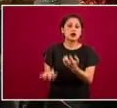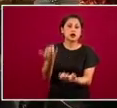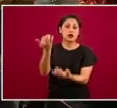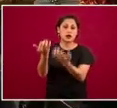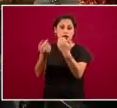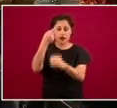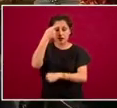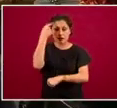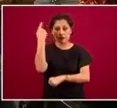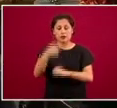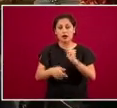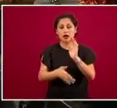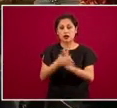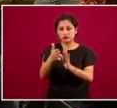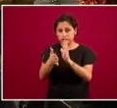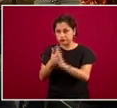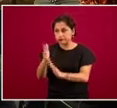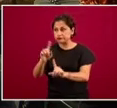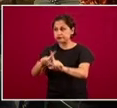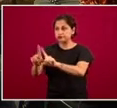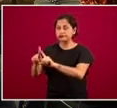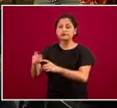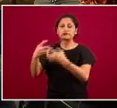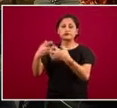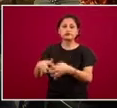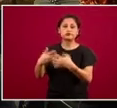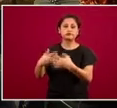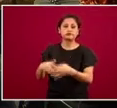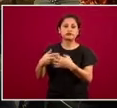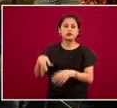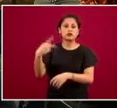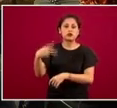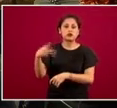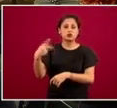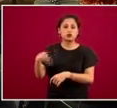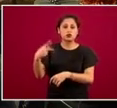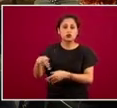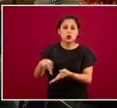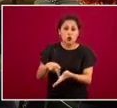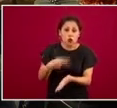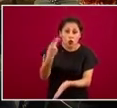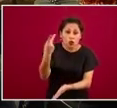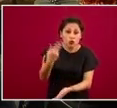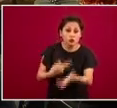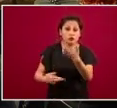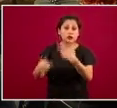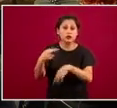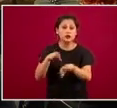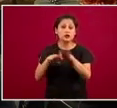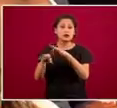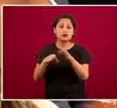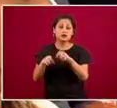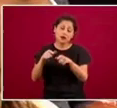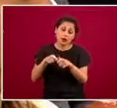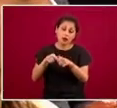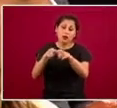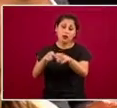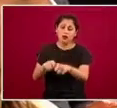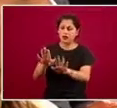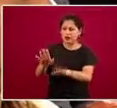melting devices and this infrastructure, they cannot be stopped, because if they are stopped, they would